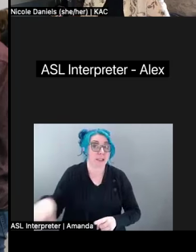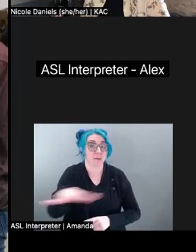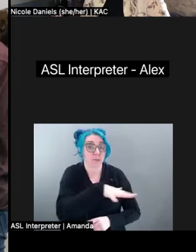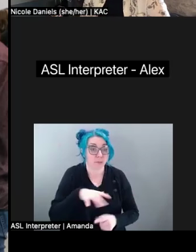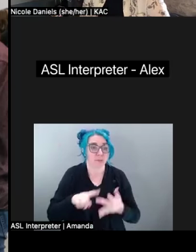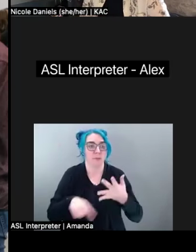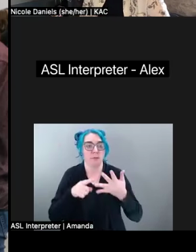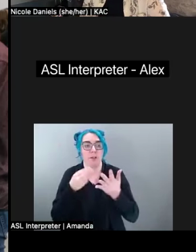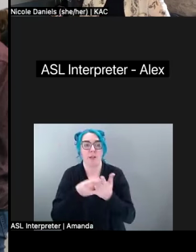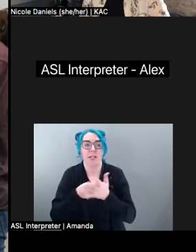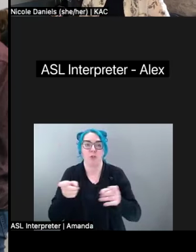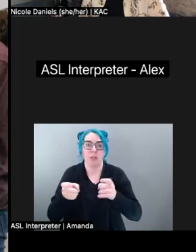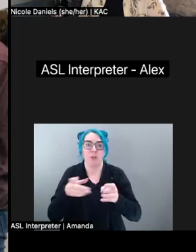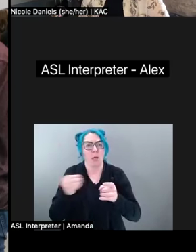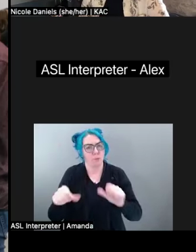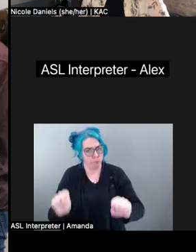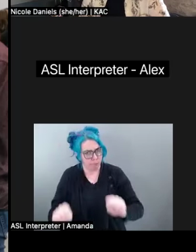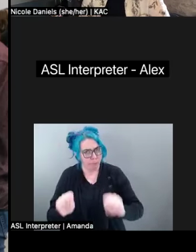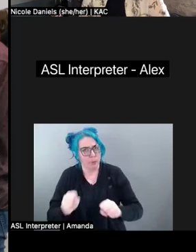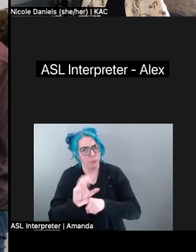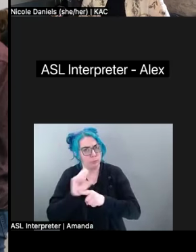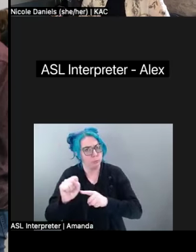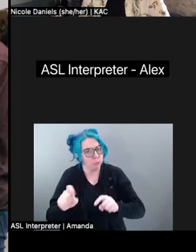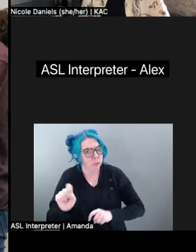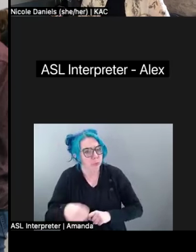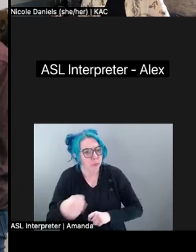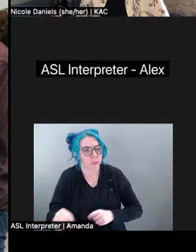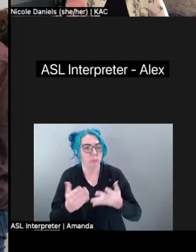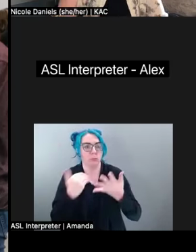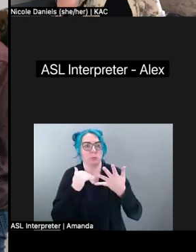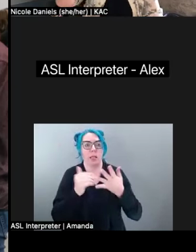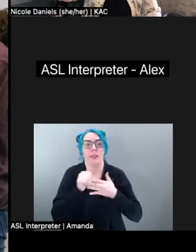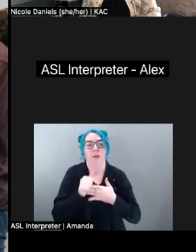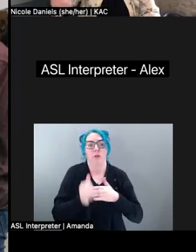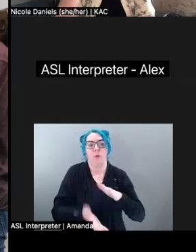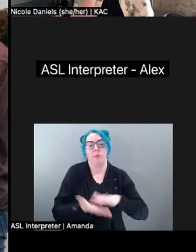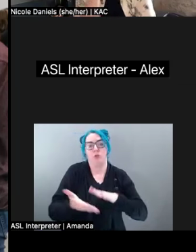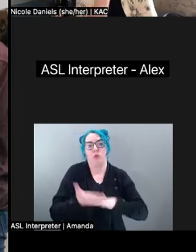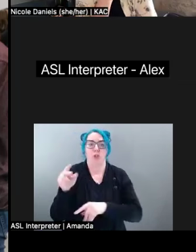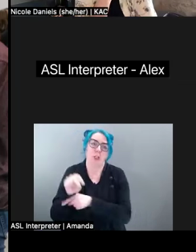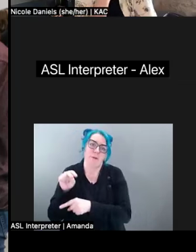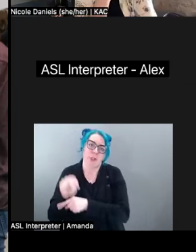and viability, and finally, leadership, administration, and governance. In